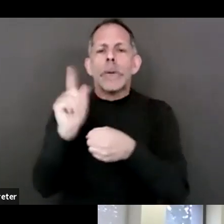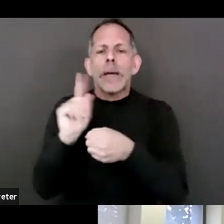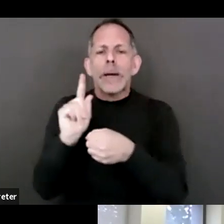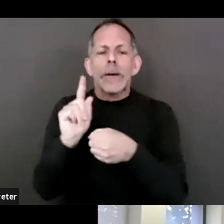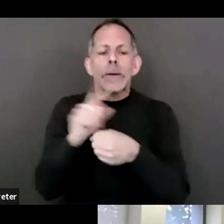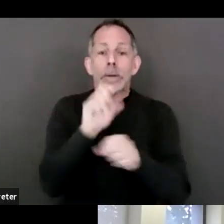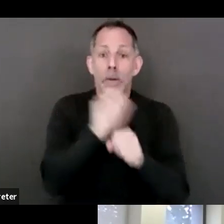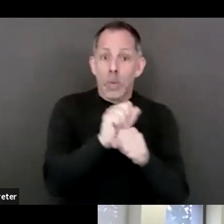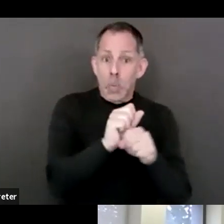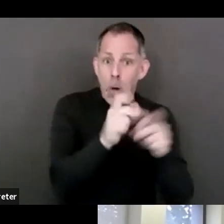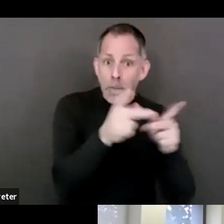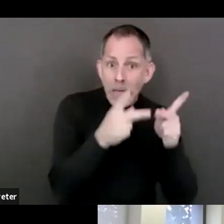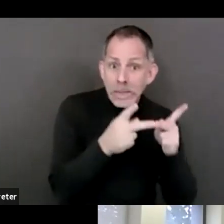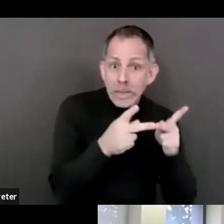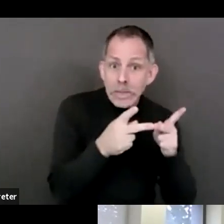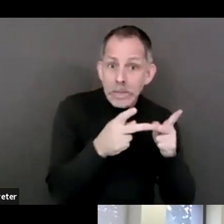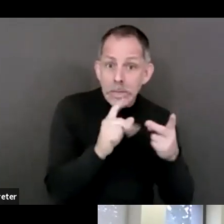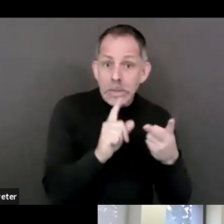retail, construction,